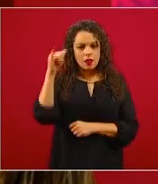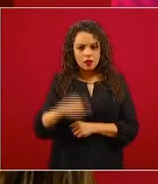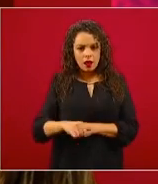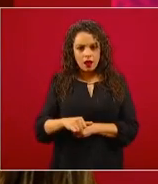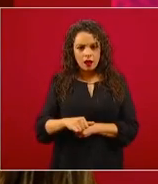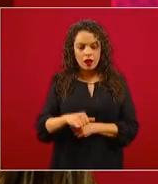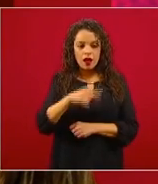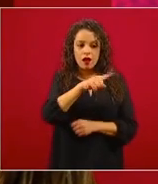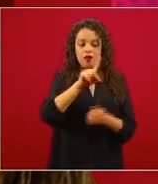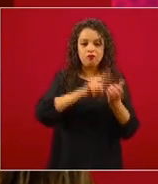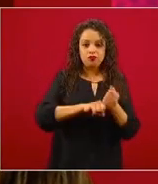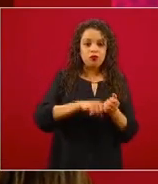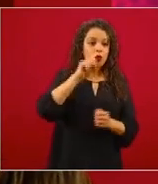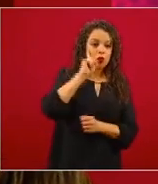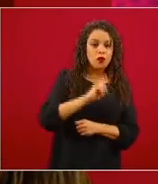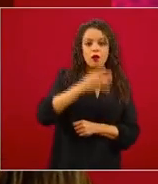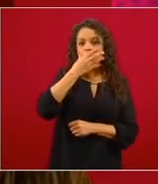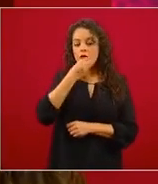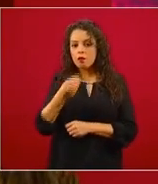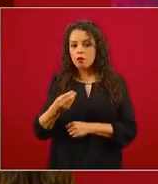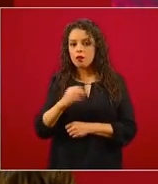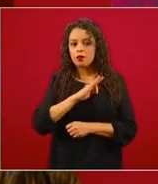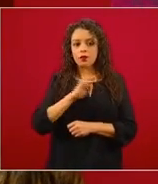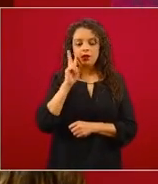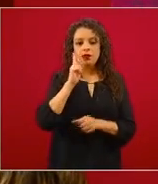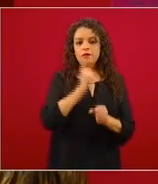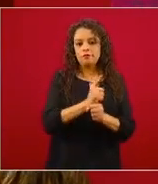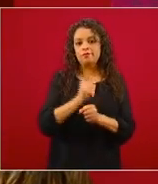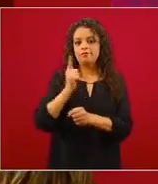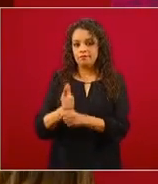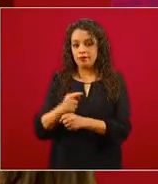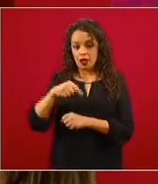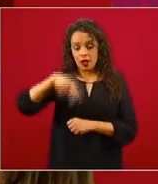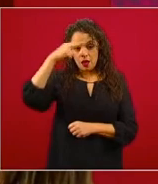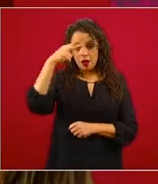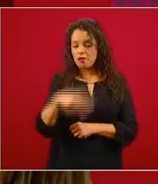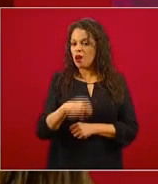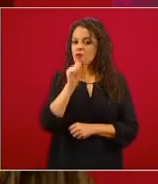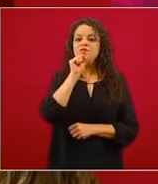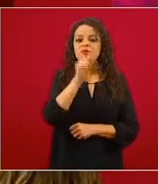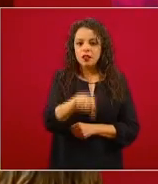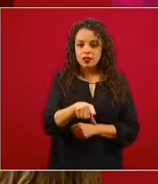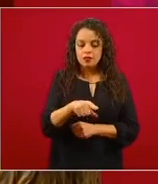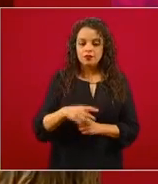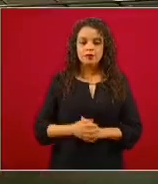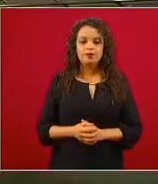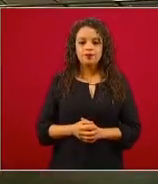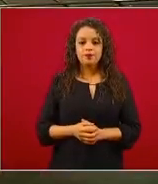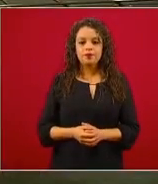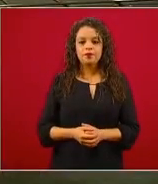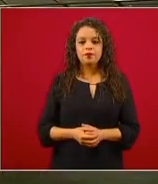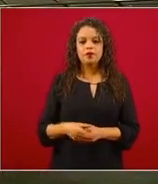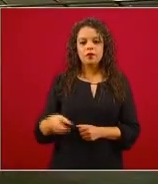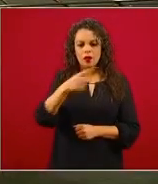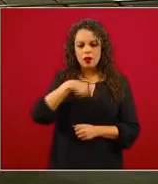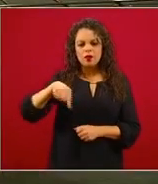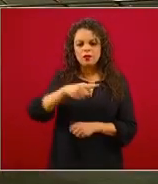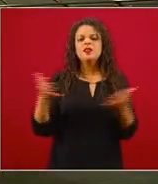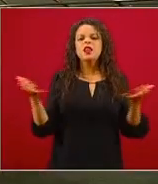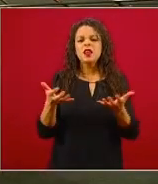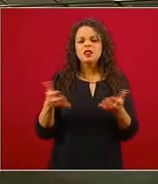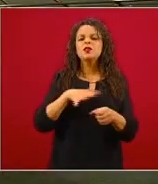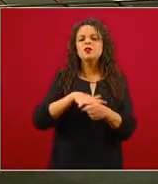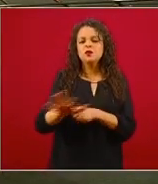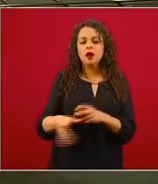and females. We've seen it in Italy, and we've seen it here in Mexico as well. What did we do? We made a risk calculator.